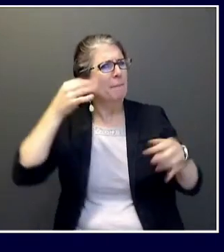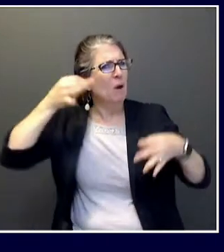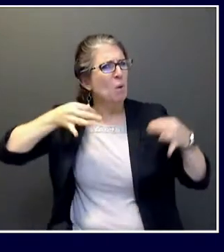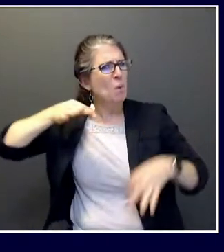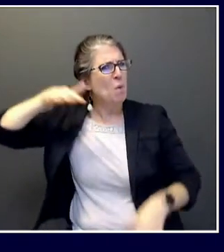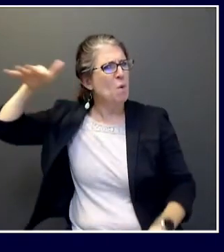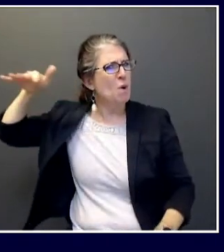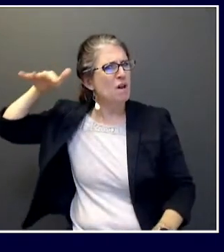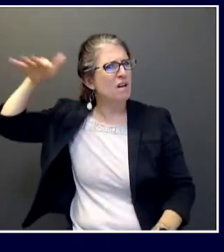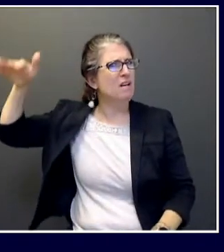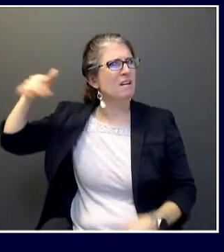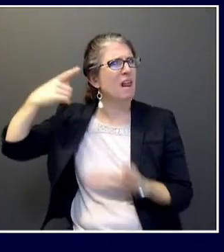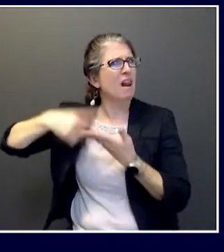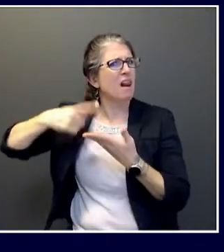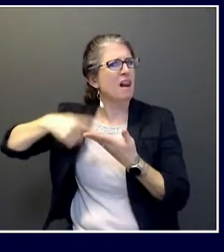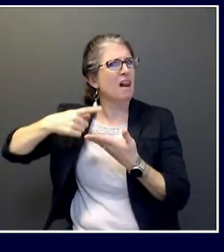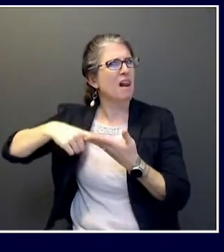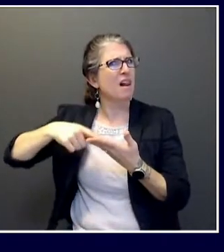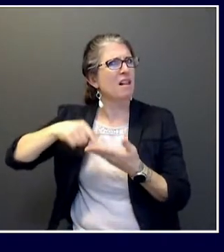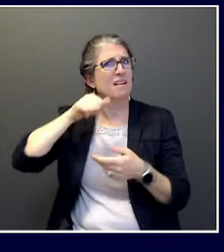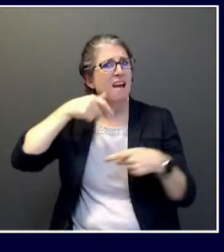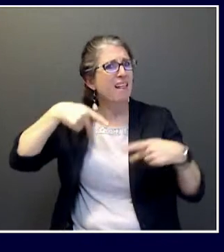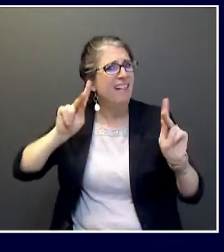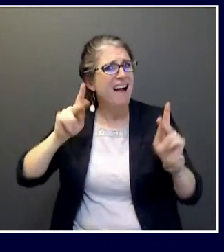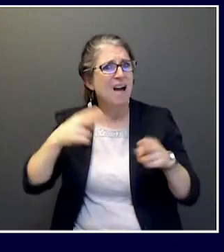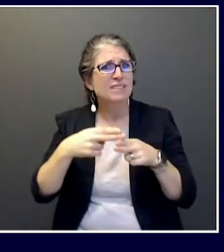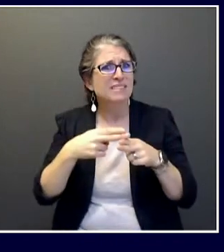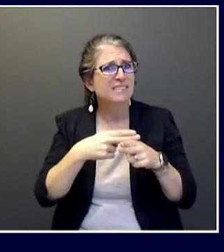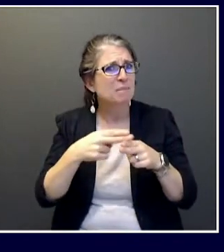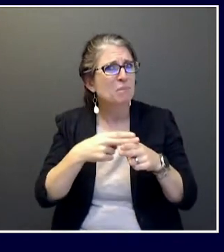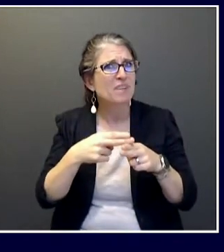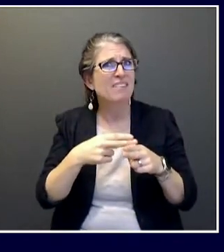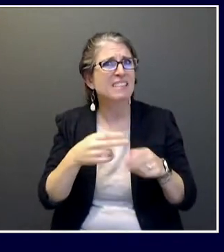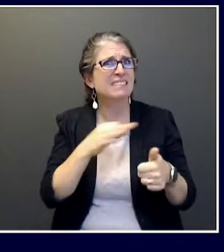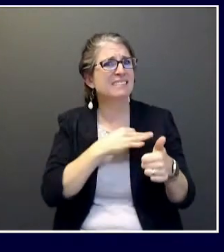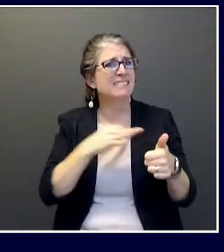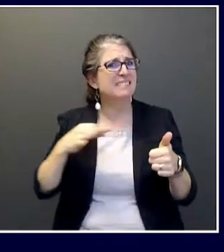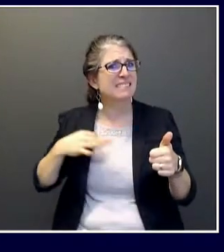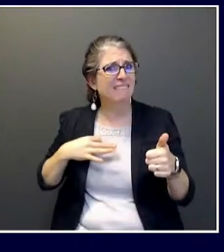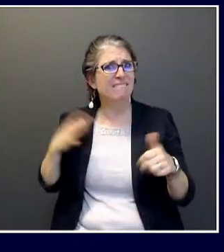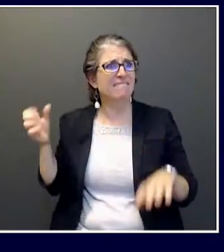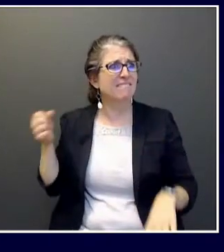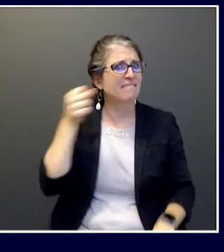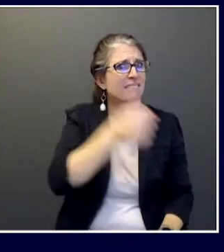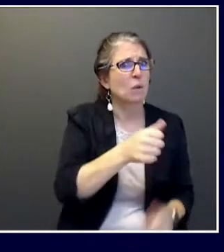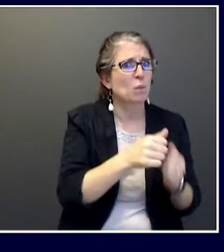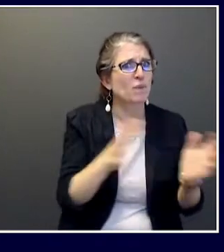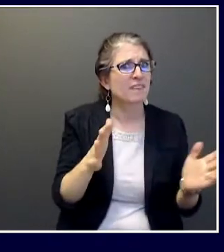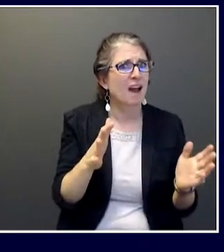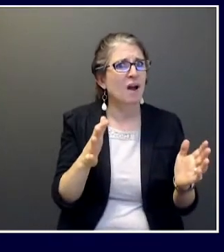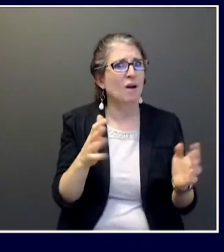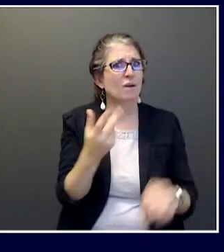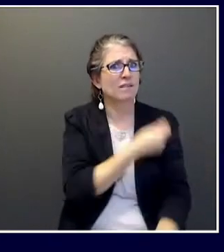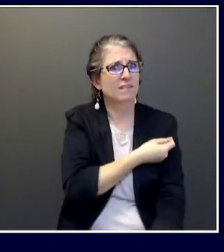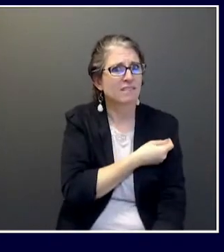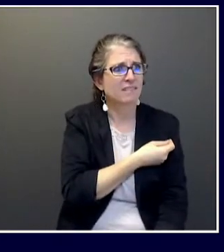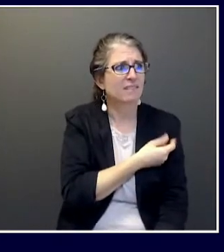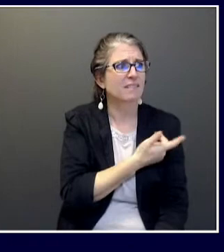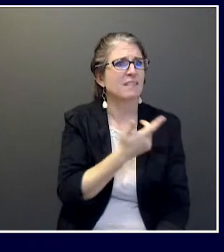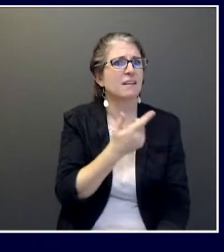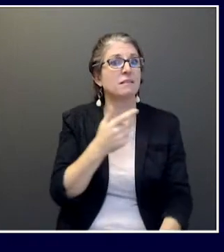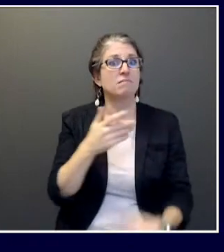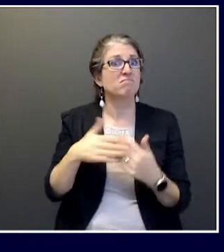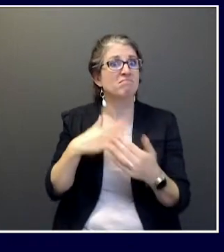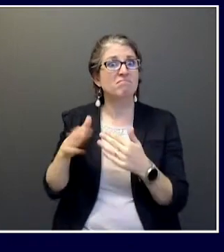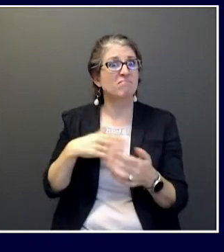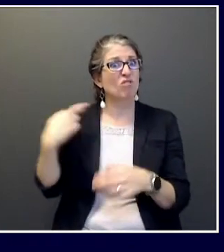temporary stop to it. Or is the state prepared to continue to fight to this all the way up to the Supreme Court? It sounds